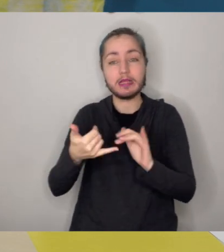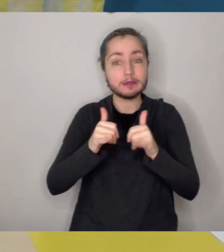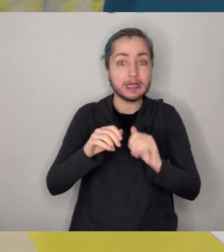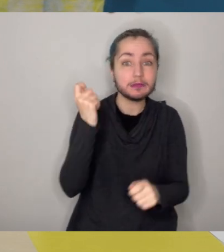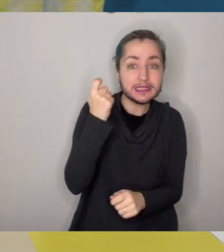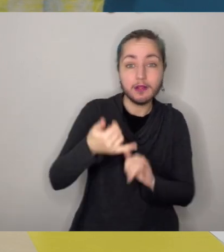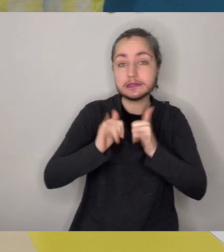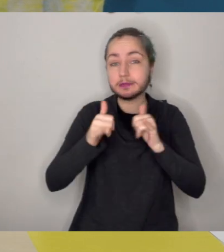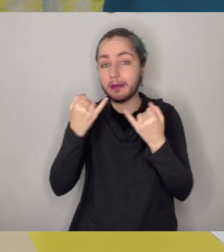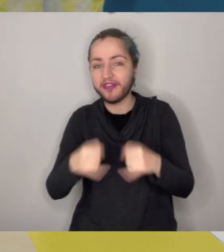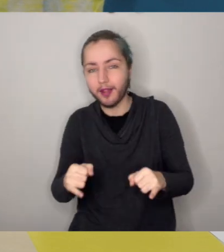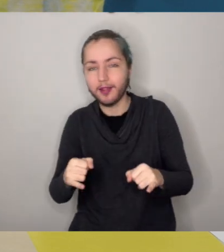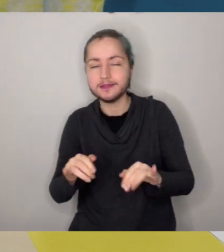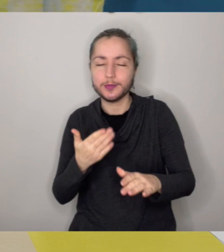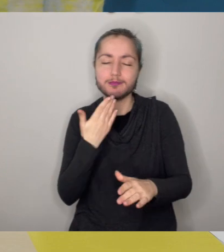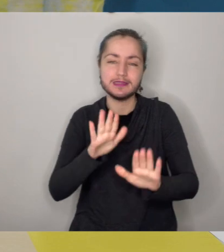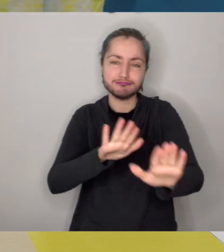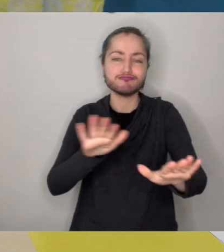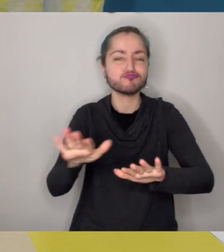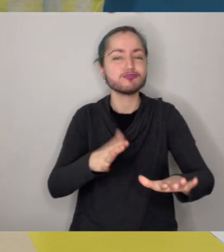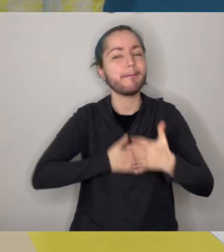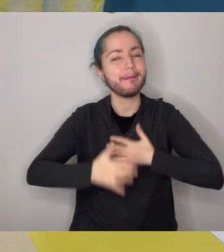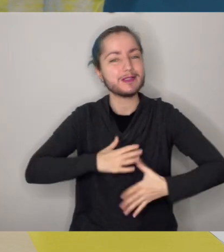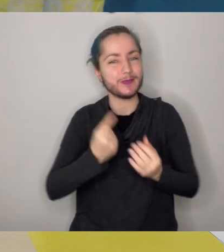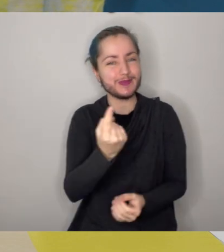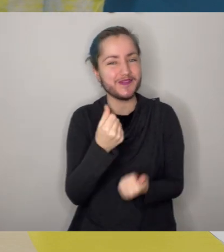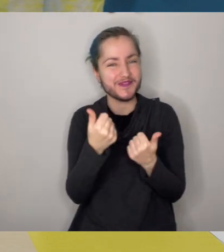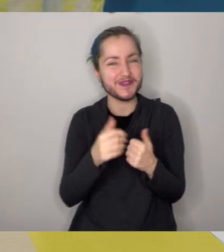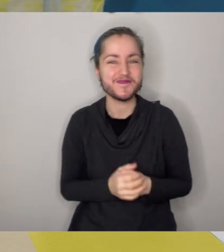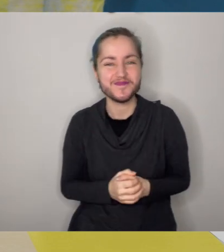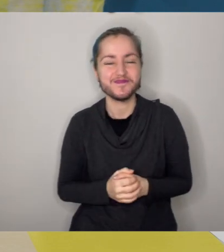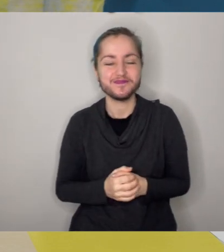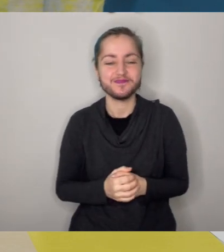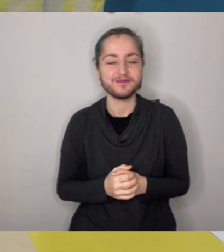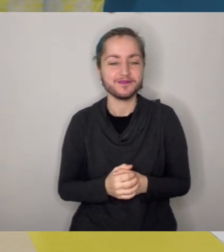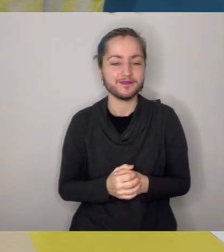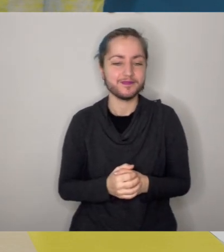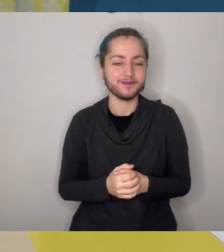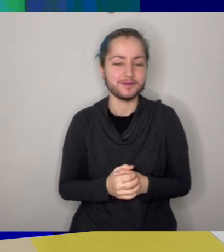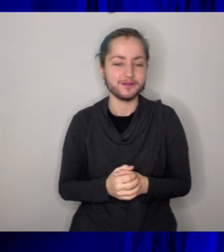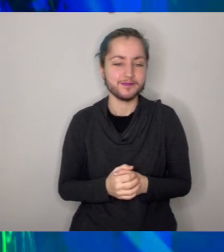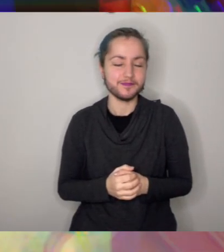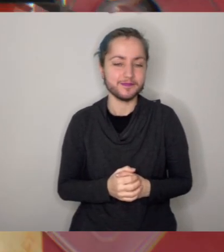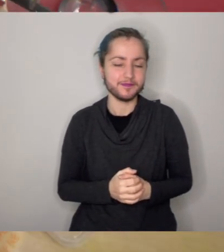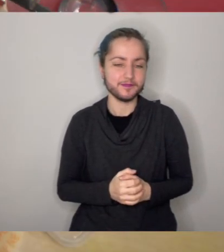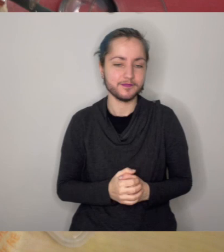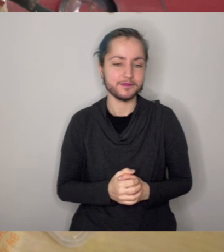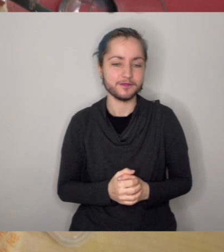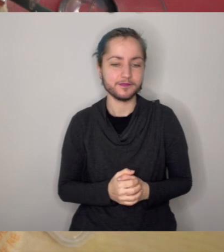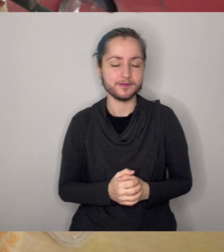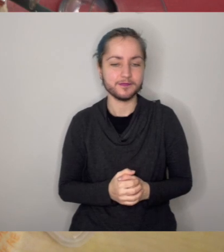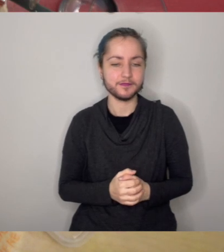done it many times, and sometimes it works, sometimes it doesn't. So be patient with yourself. We're gonna...